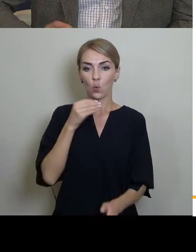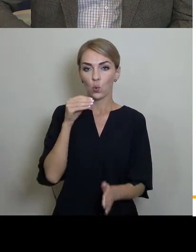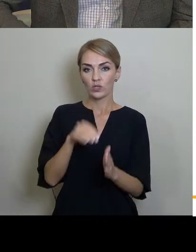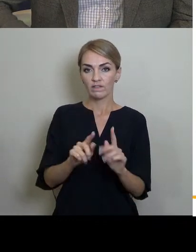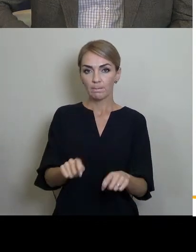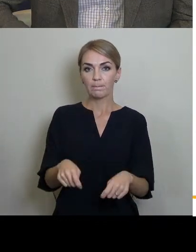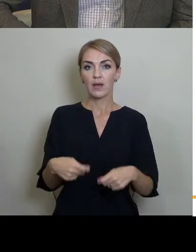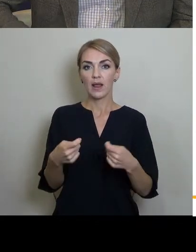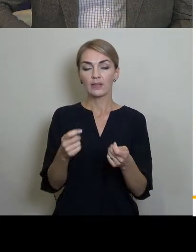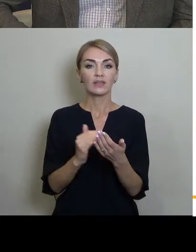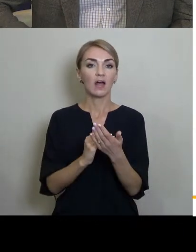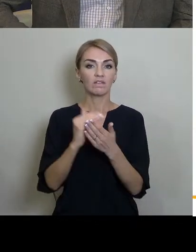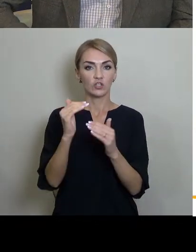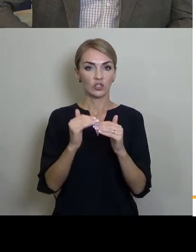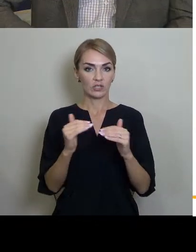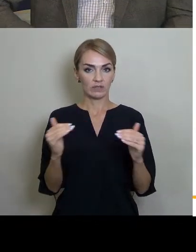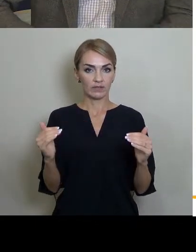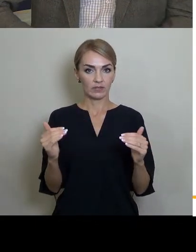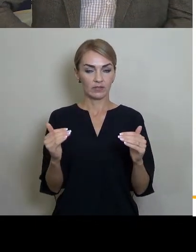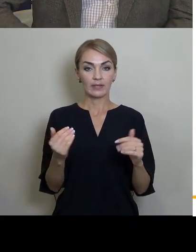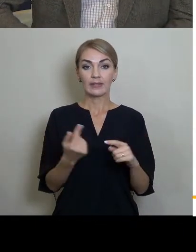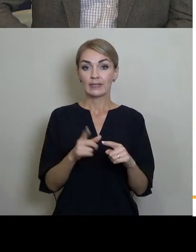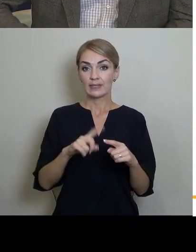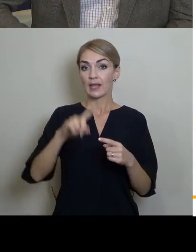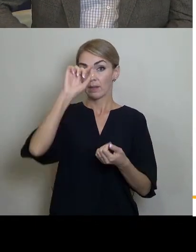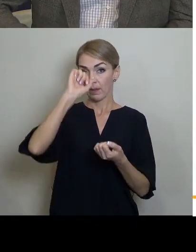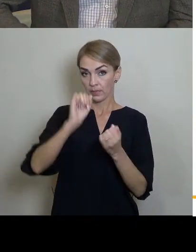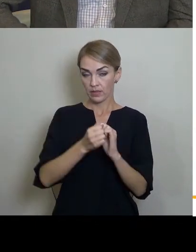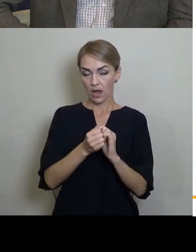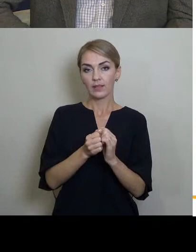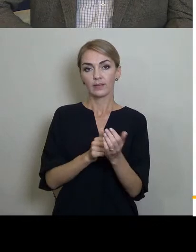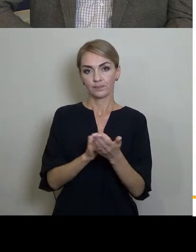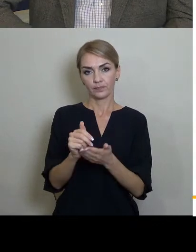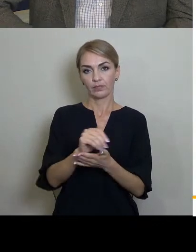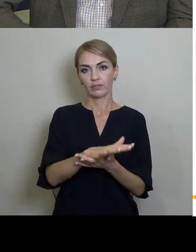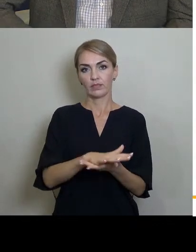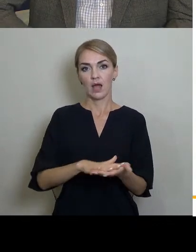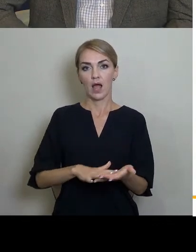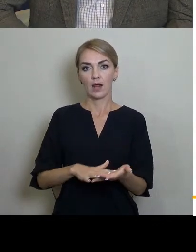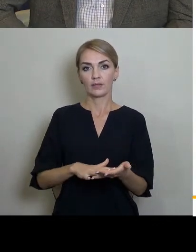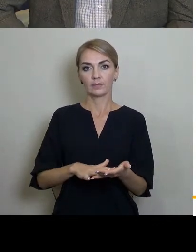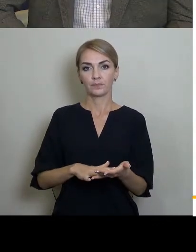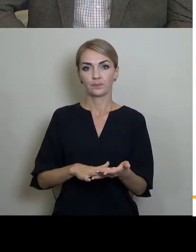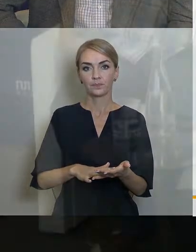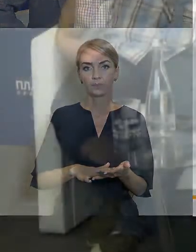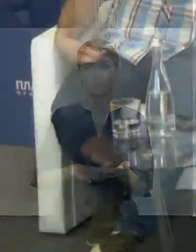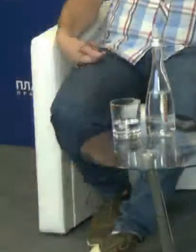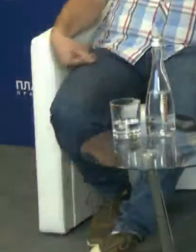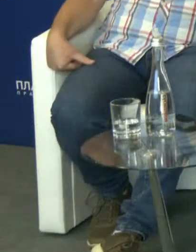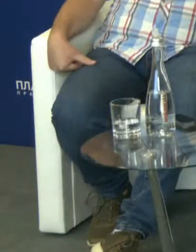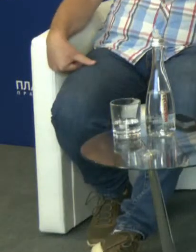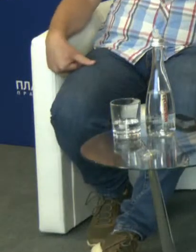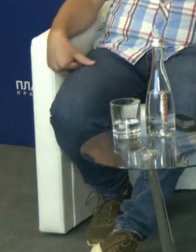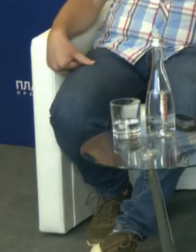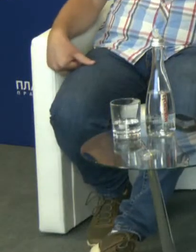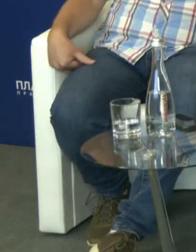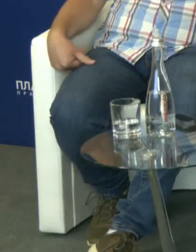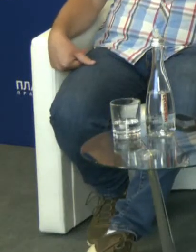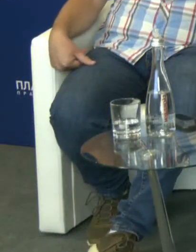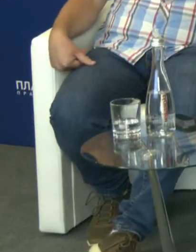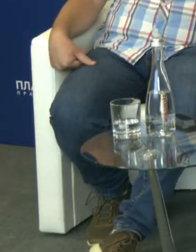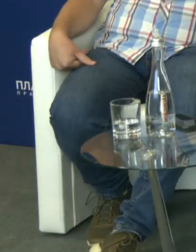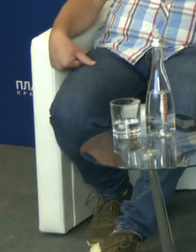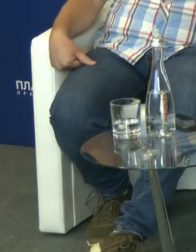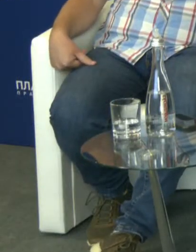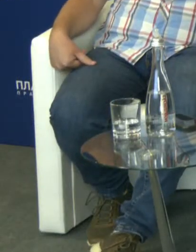is the number of unused votes that would be transferred to the higher level. We remember that, and let's move on. At the fifth stage, that's the